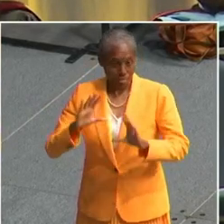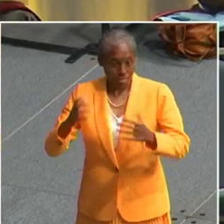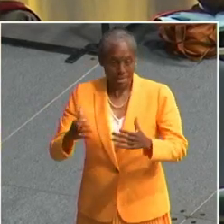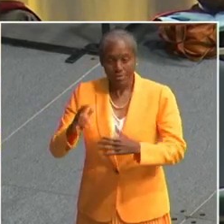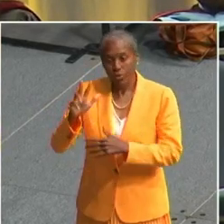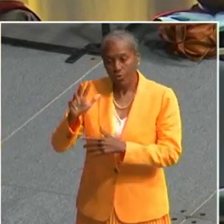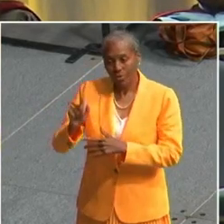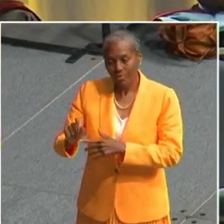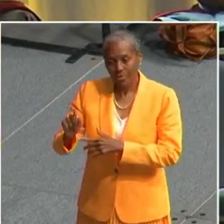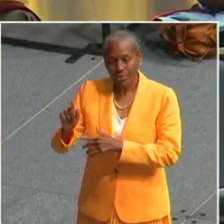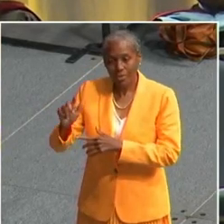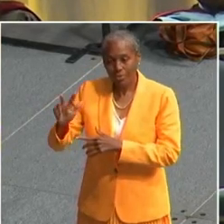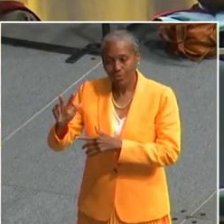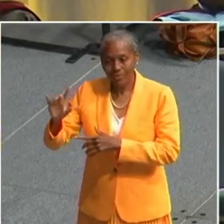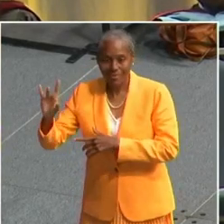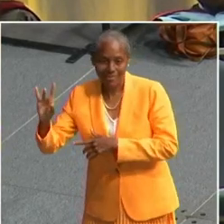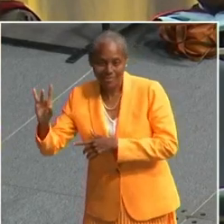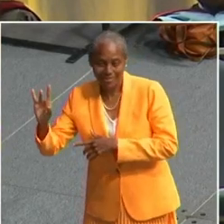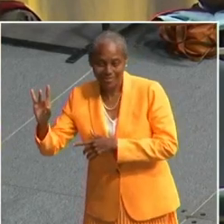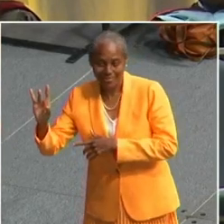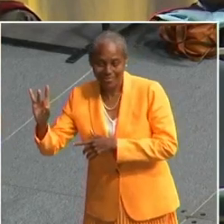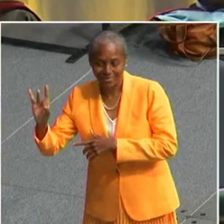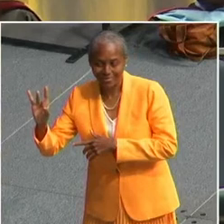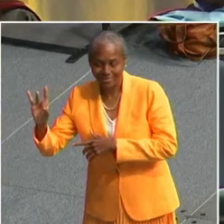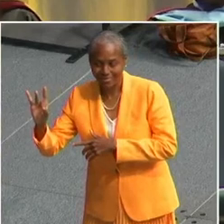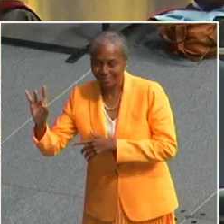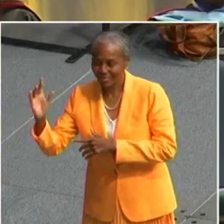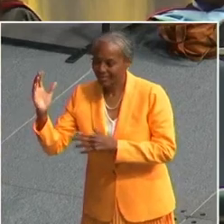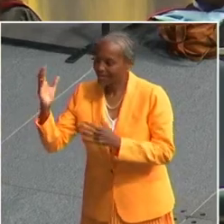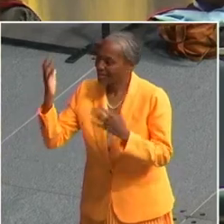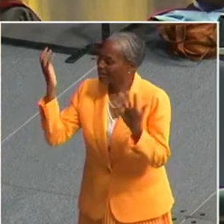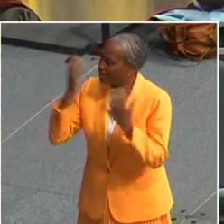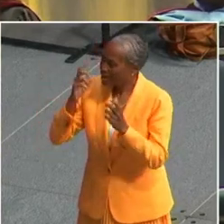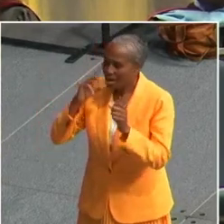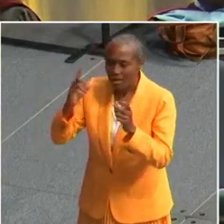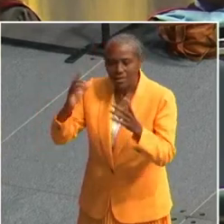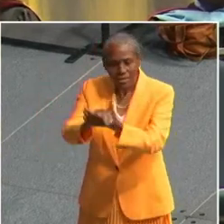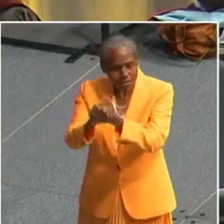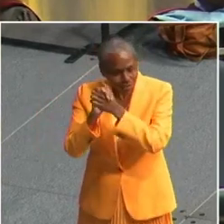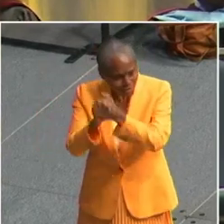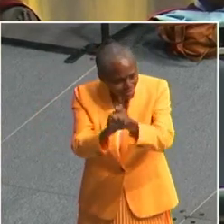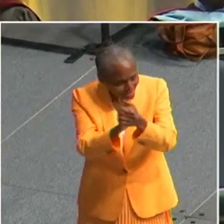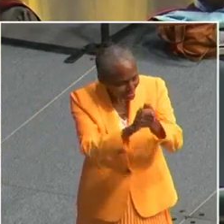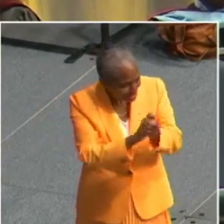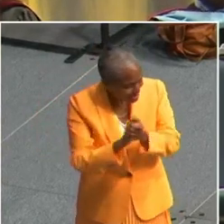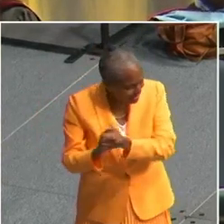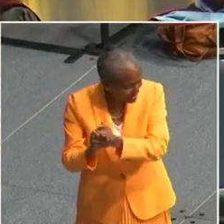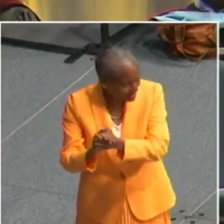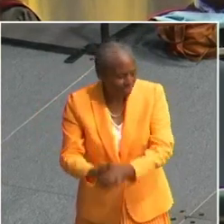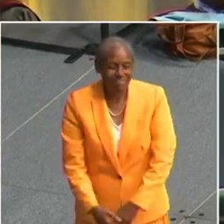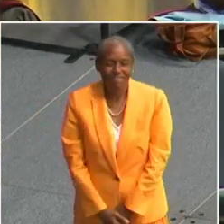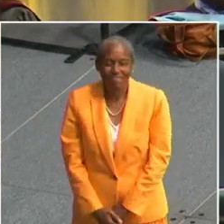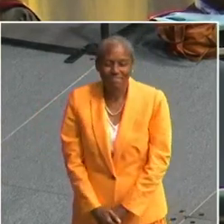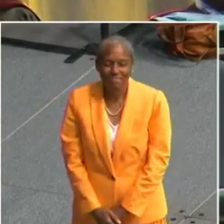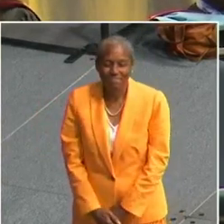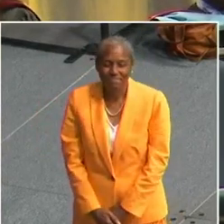is 3.38. Absolutely, congratulations.